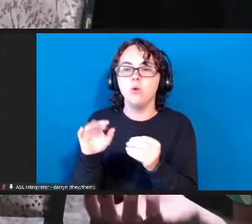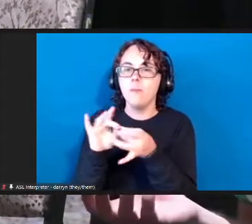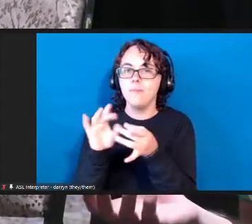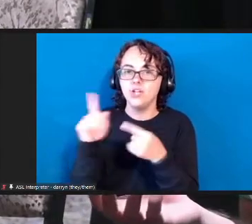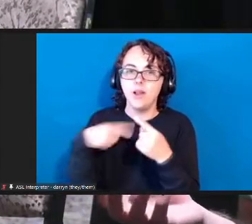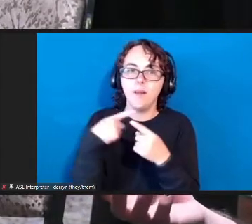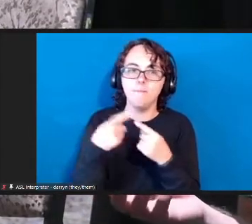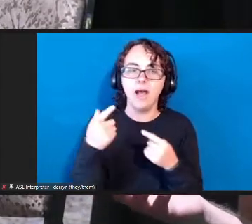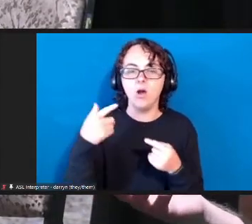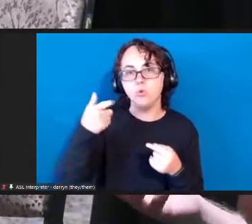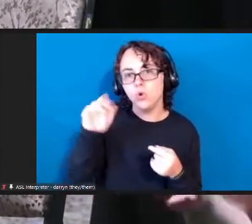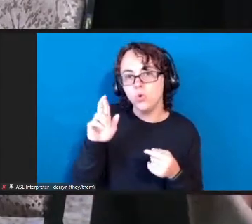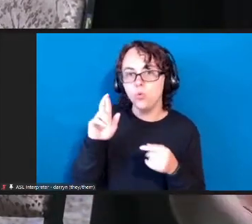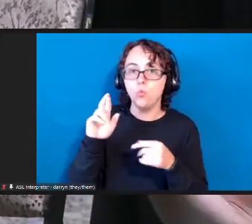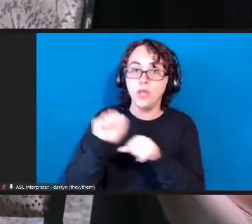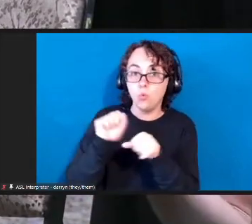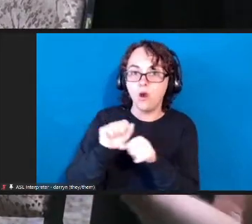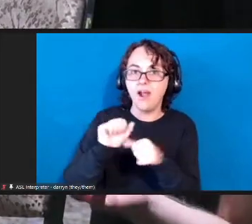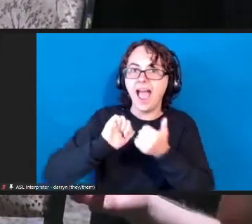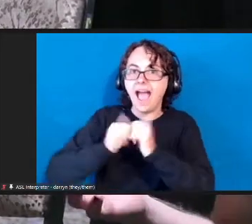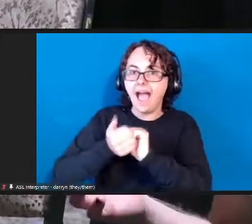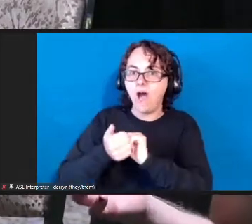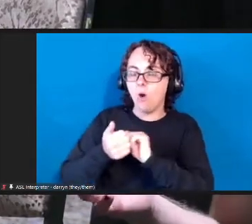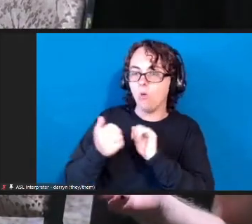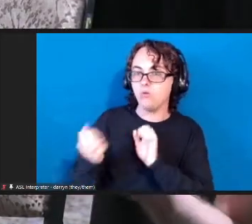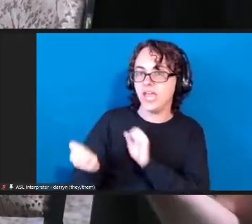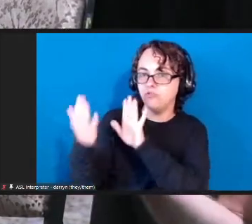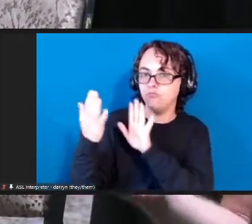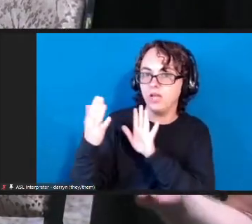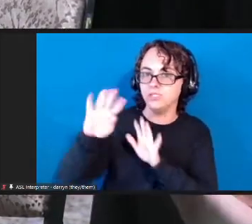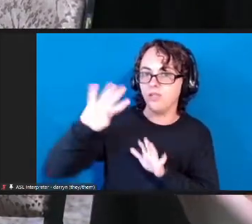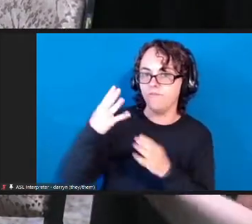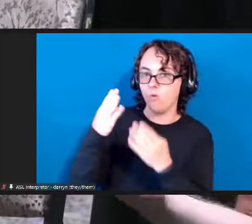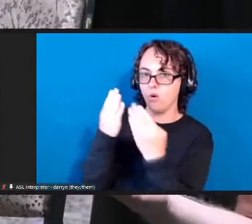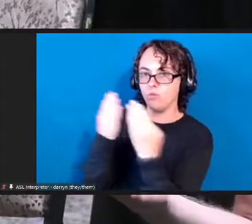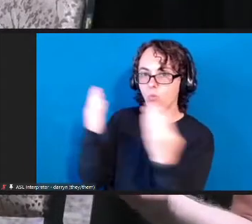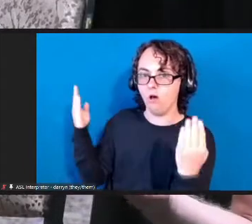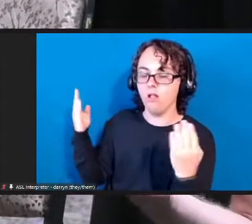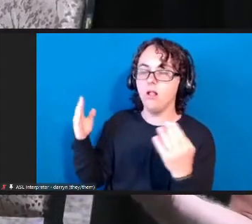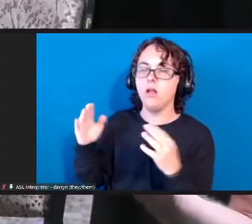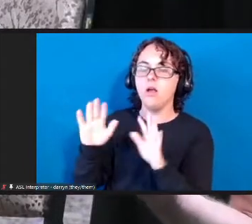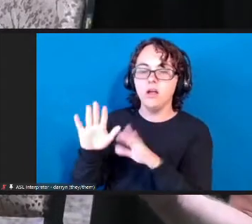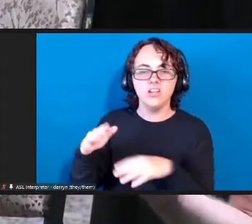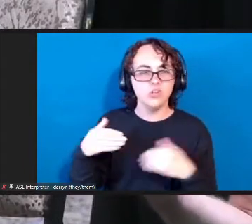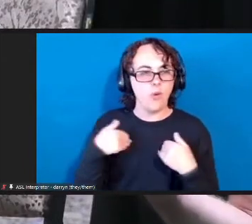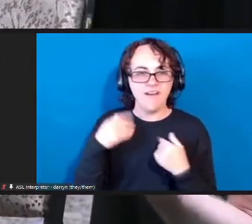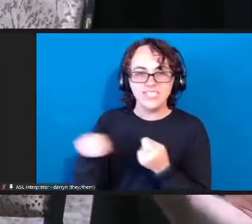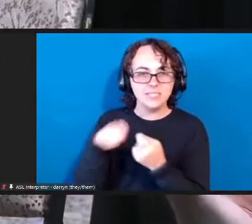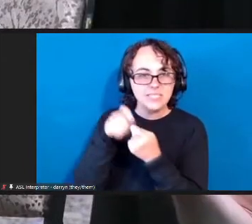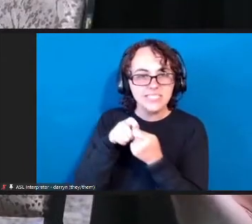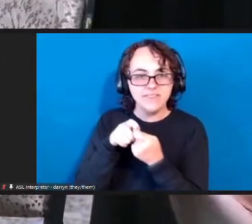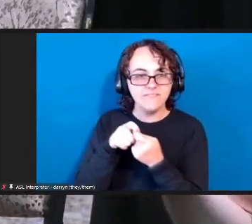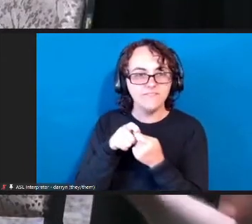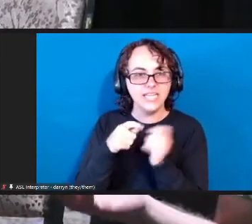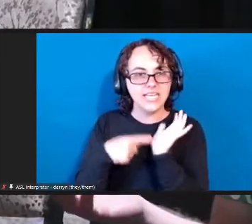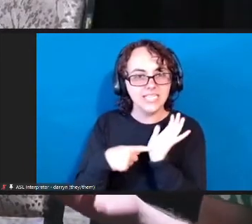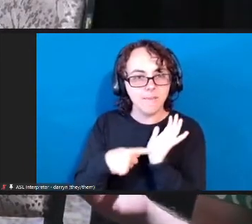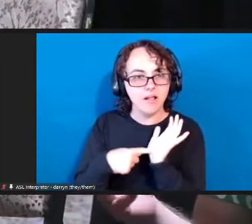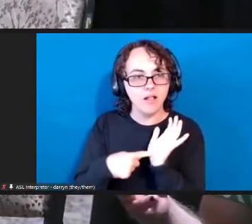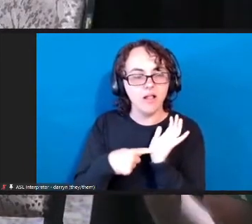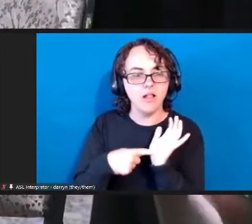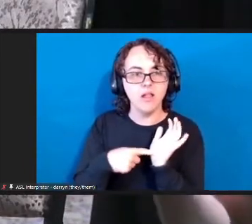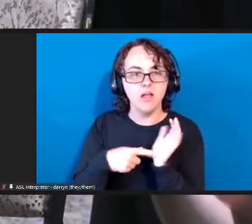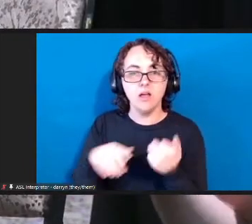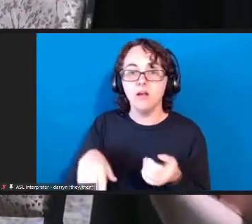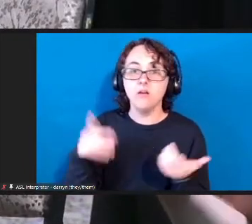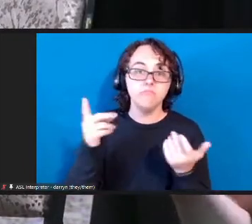like specific, other sort of specific instances of queer work and sort of like the dramaturgy